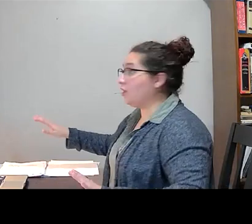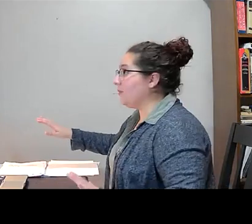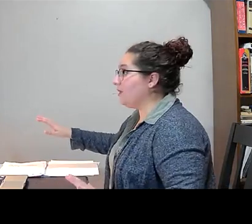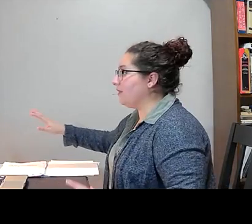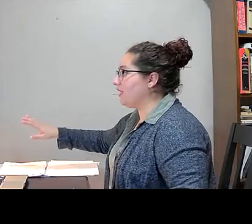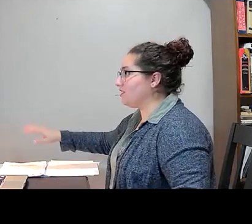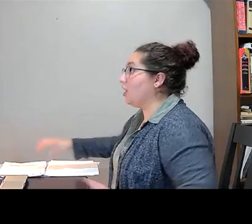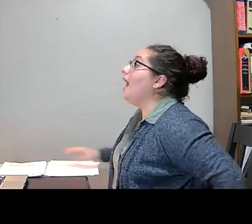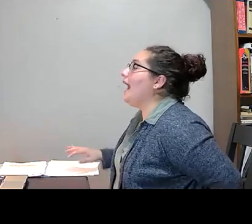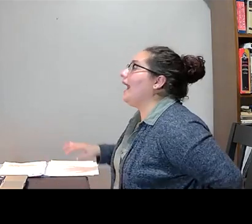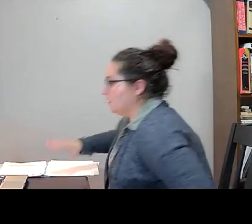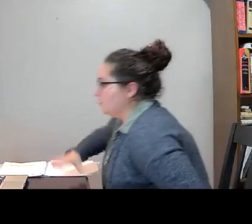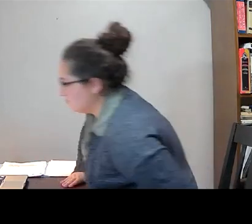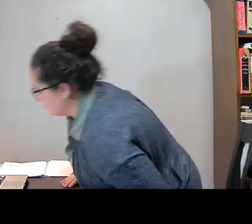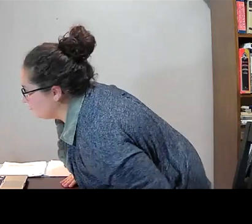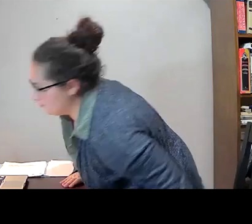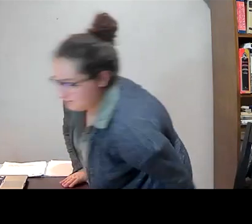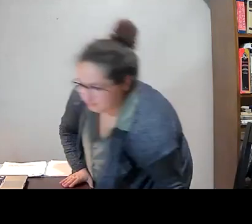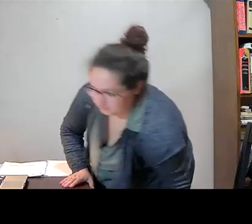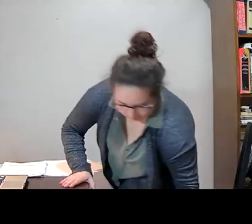It could be a bill collector. Hide.